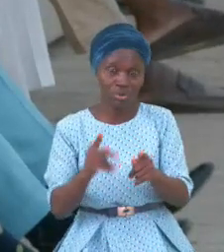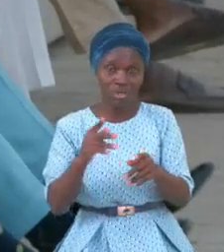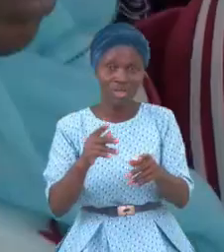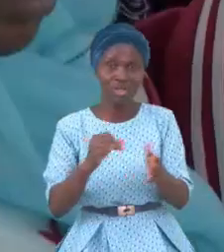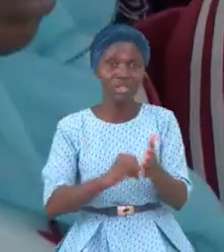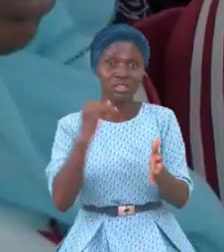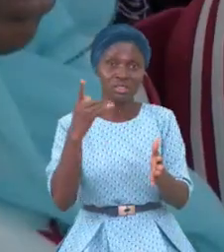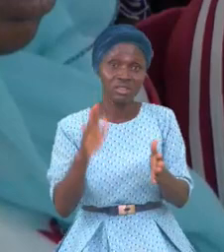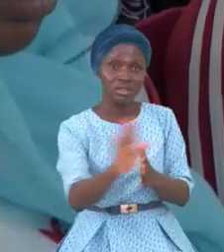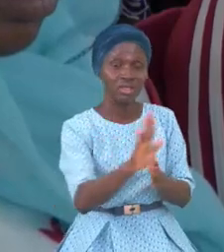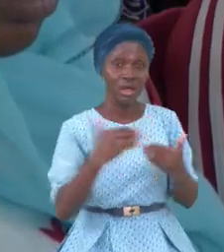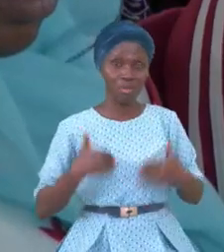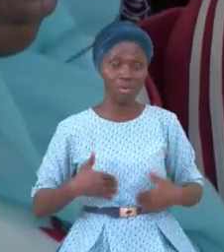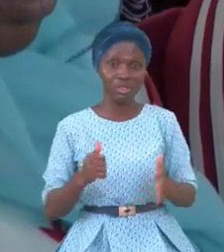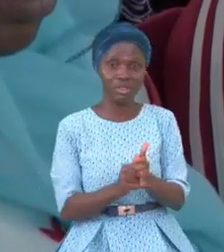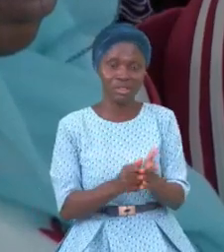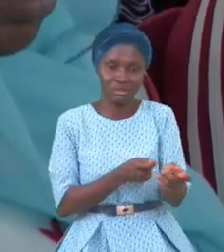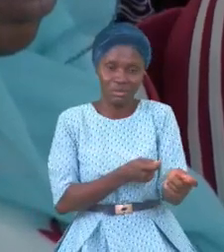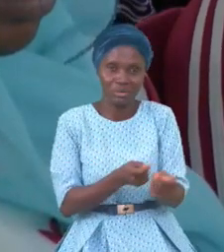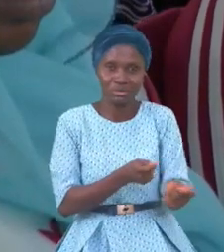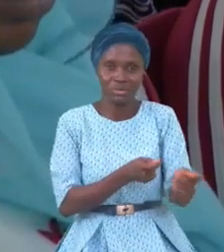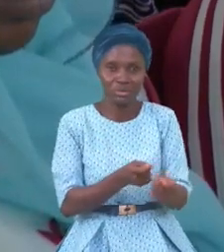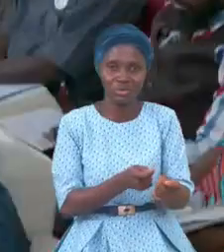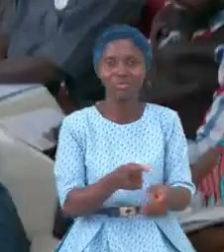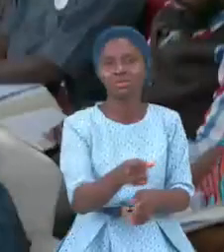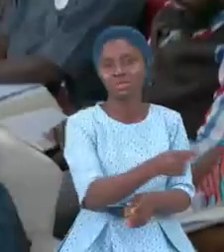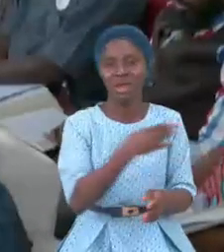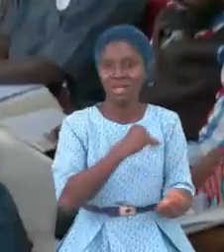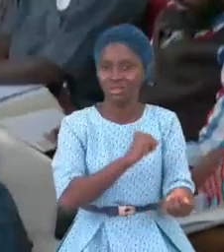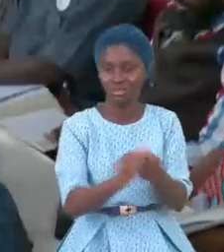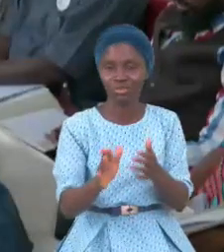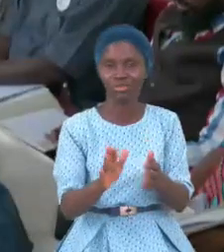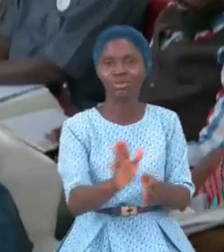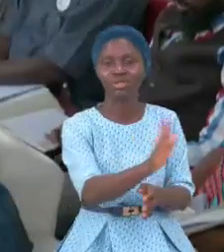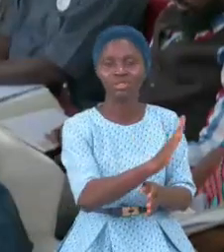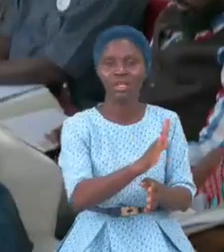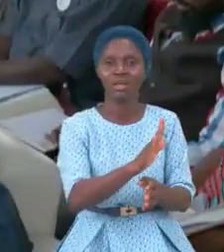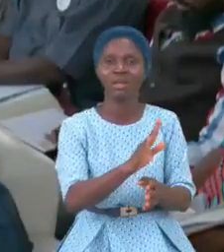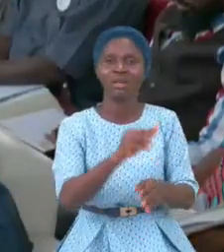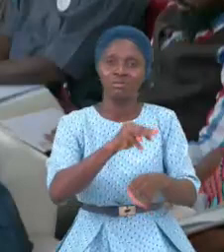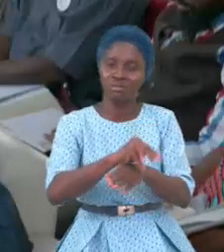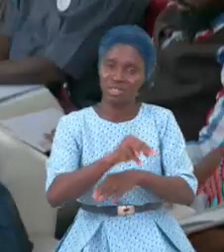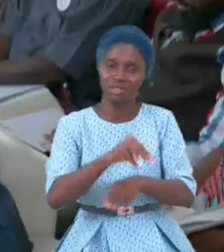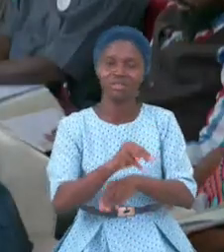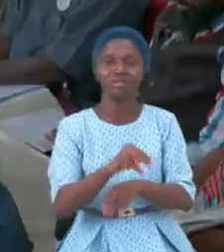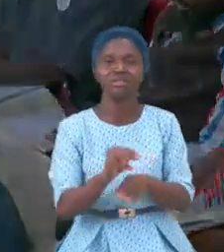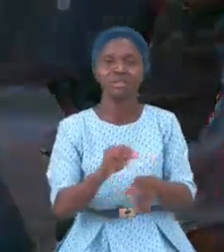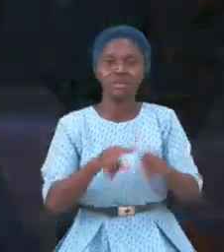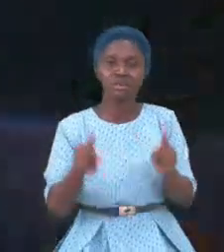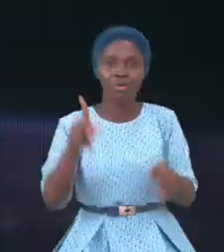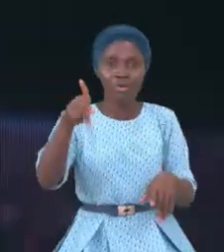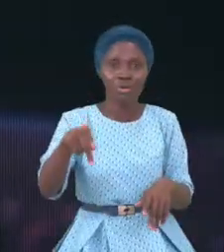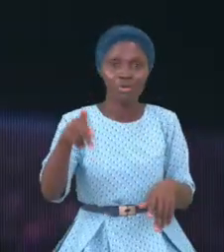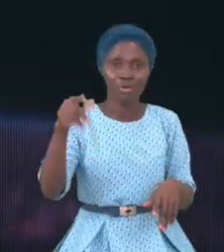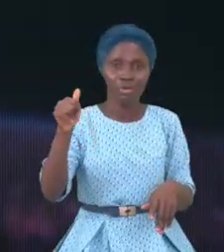that destroys the ministry to which they are called. But Paul the apostle said, I, the inner